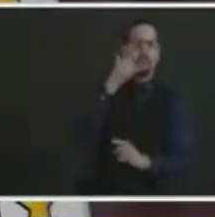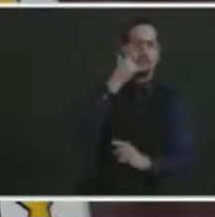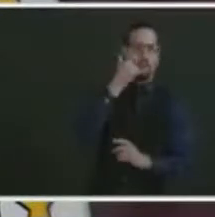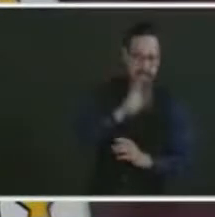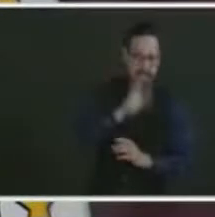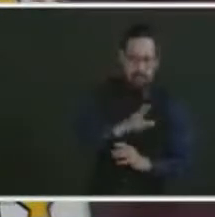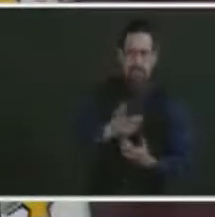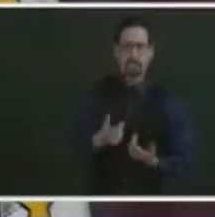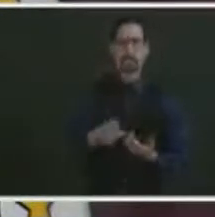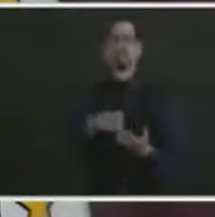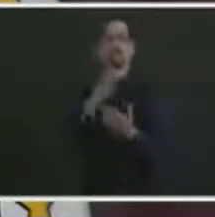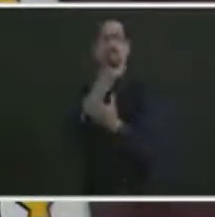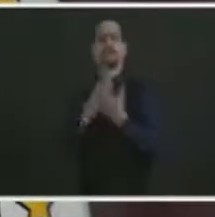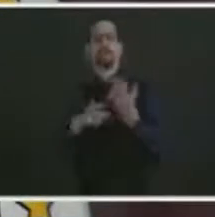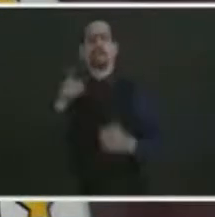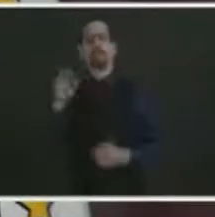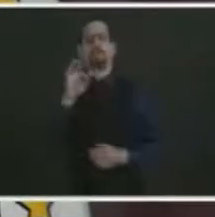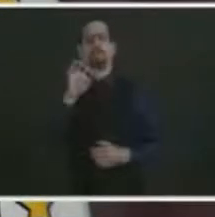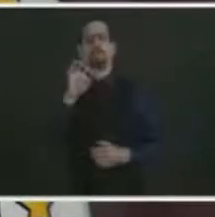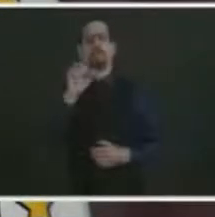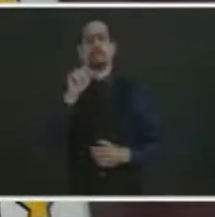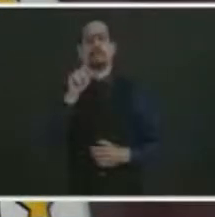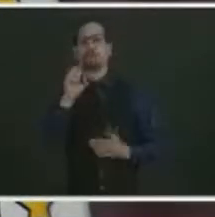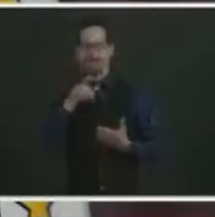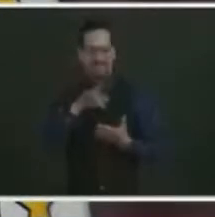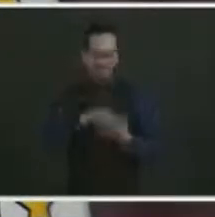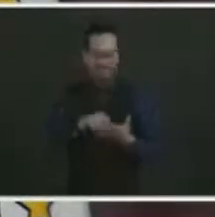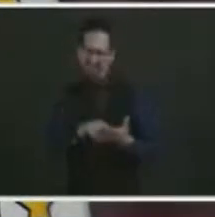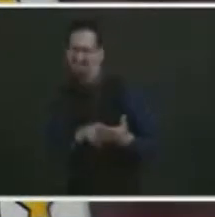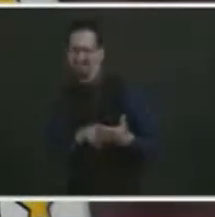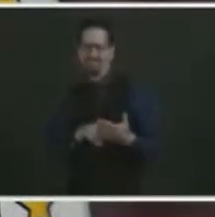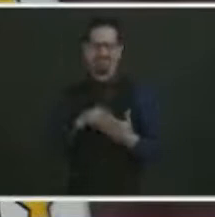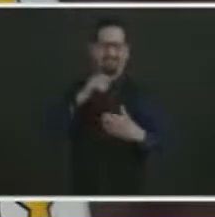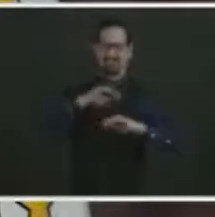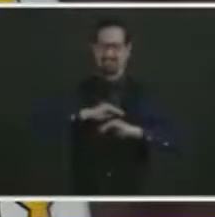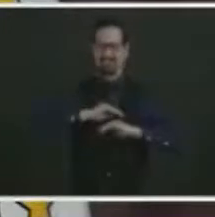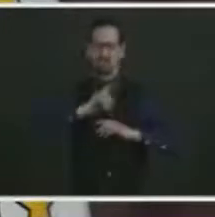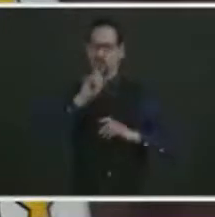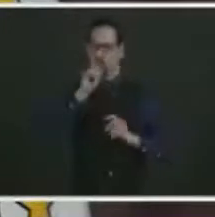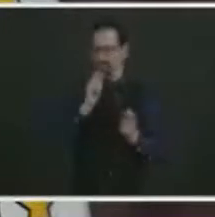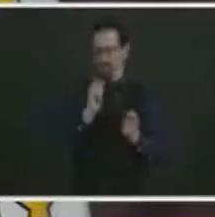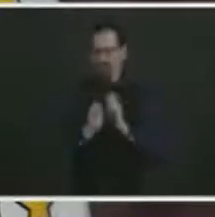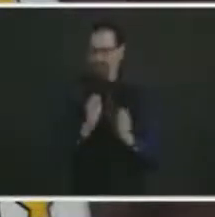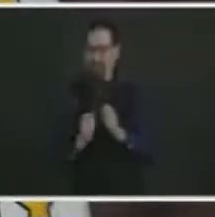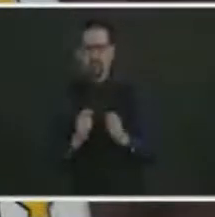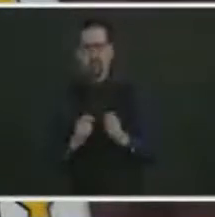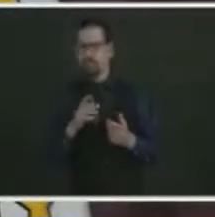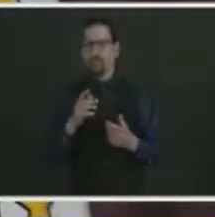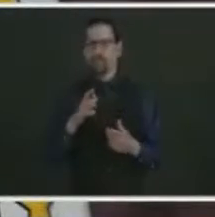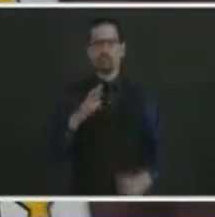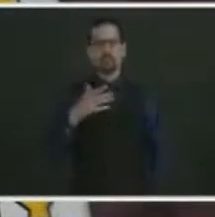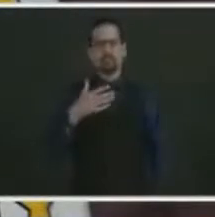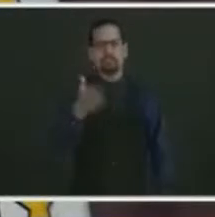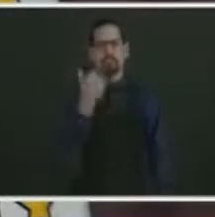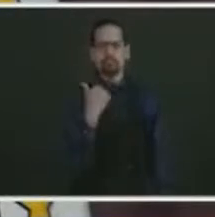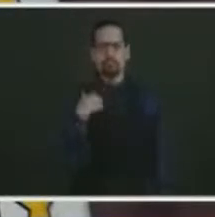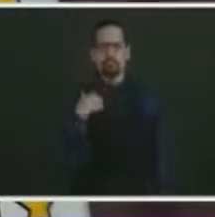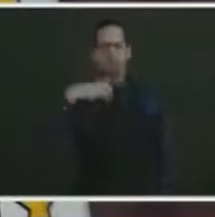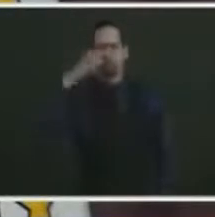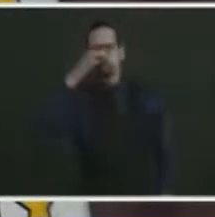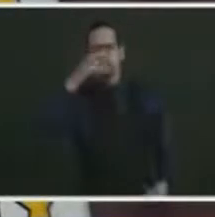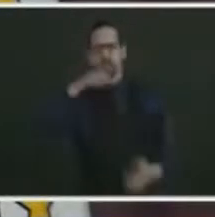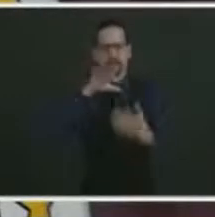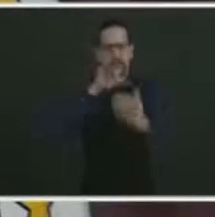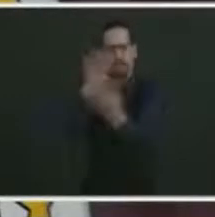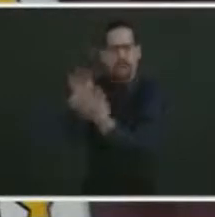we'll have a new version and a new release. A couple more points. I think, protests are on